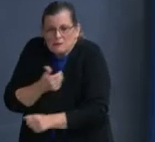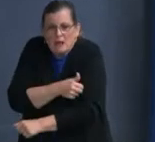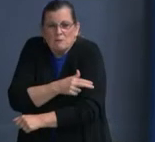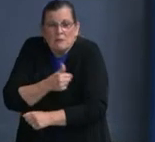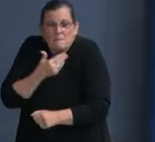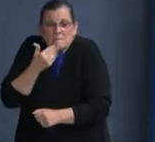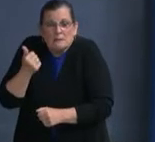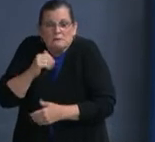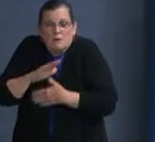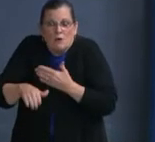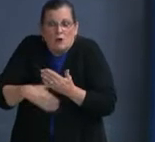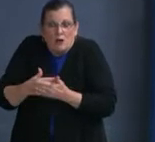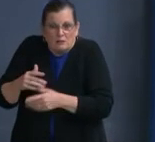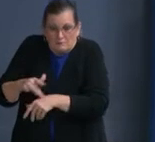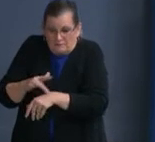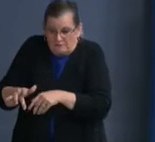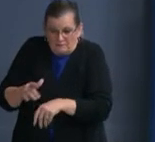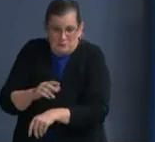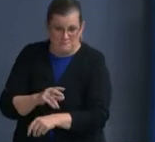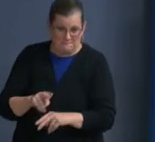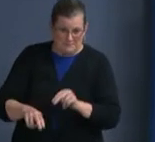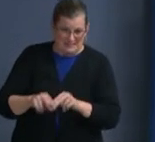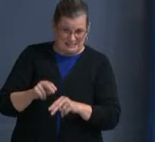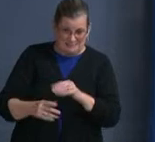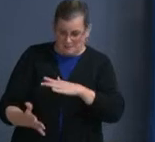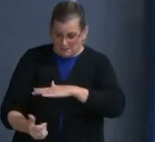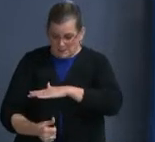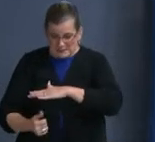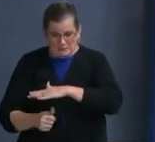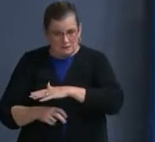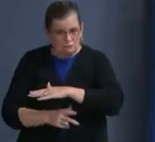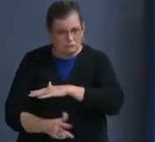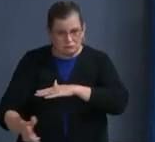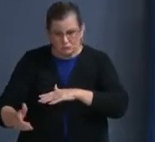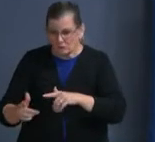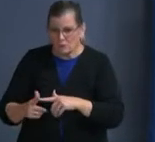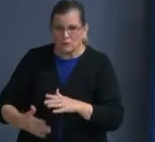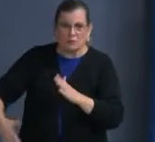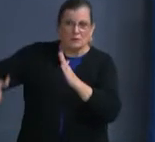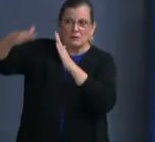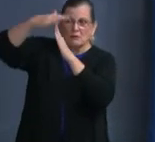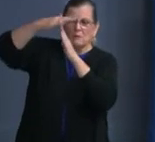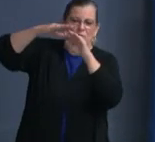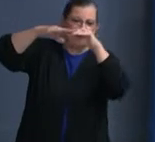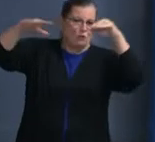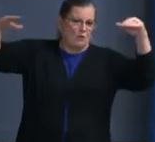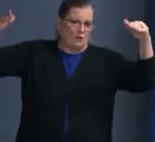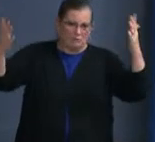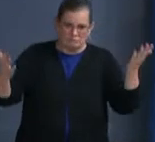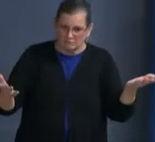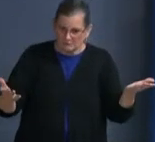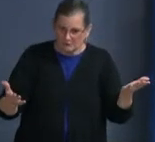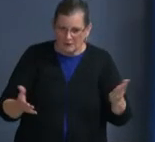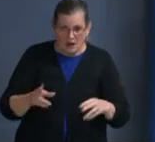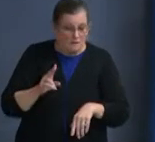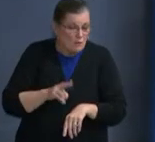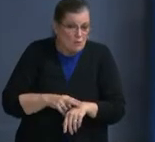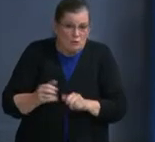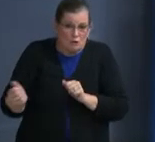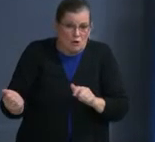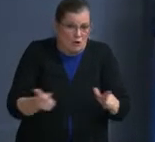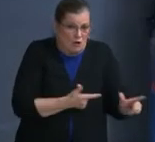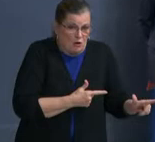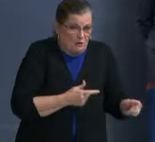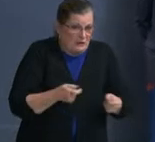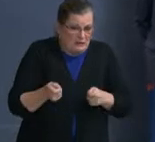unique characteristics or offering the services, all of them can handle emergencies, right? 911, you call 911, an